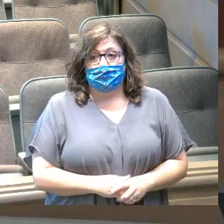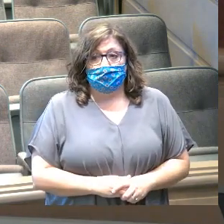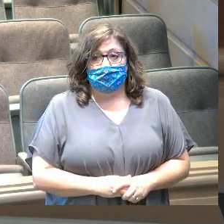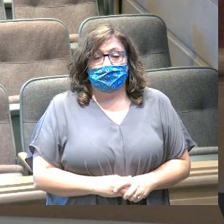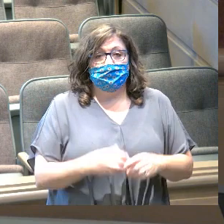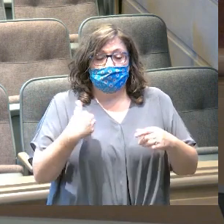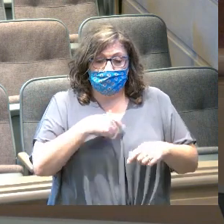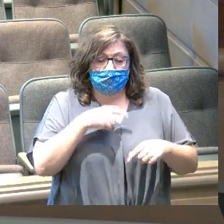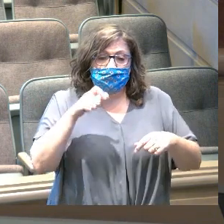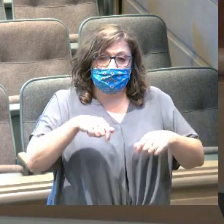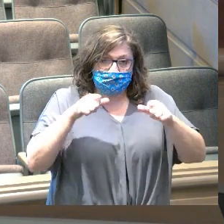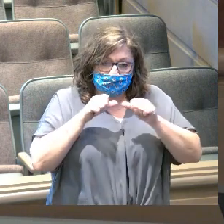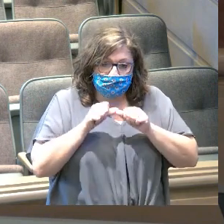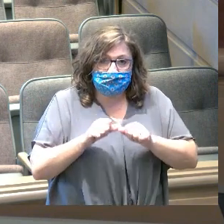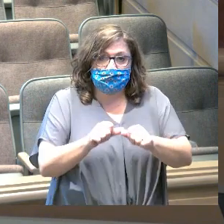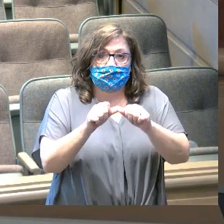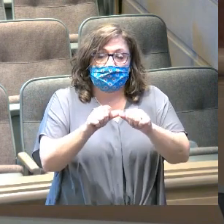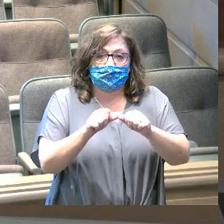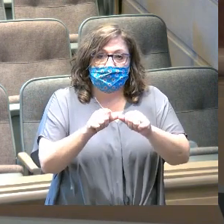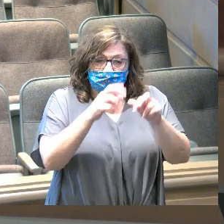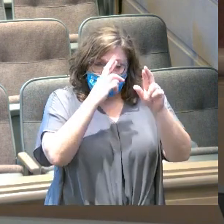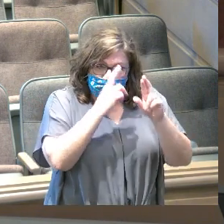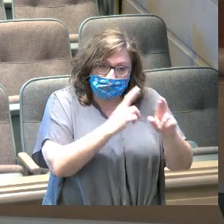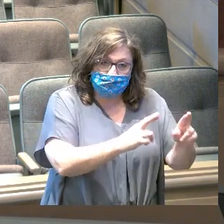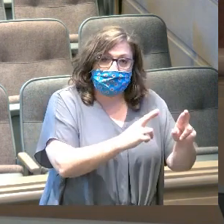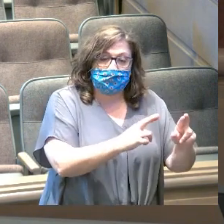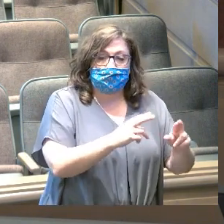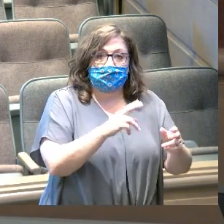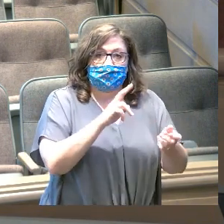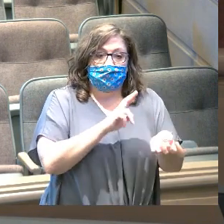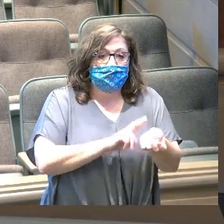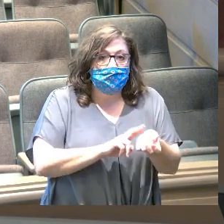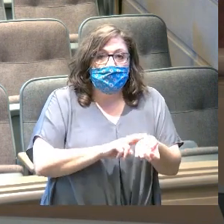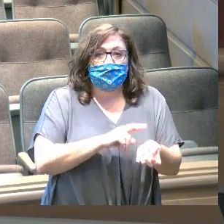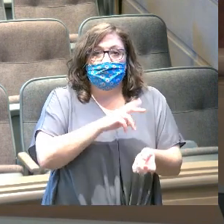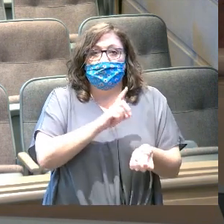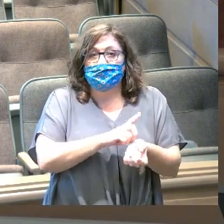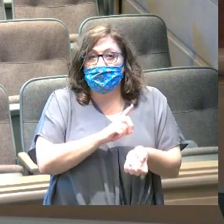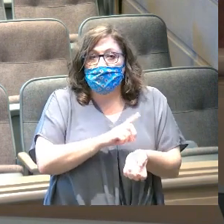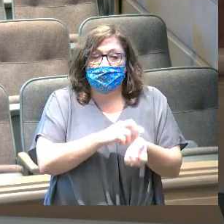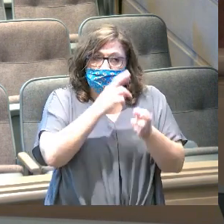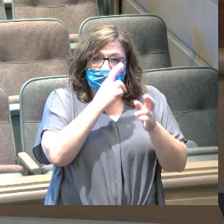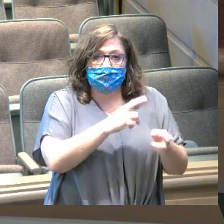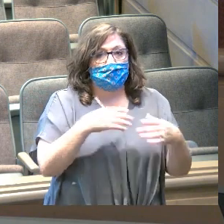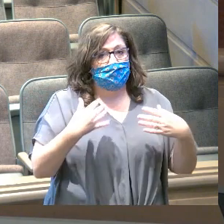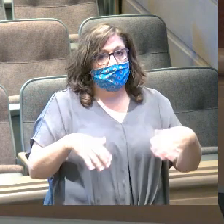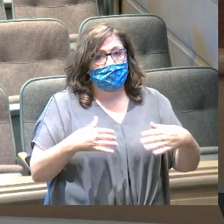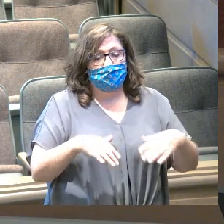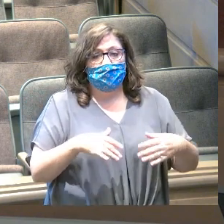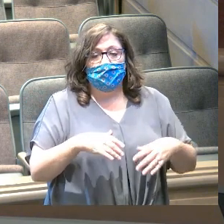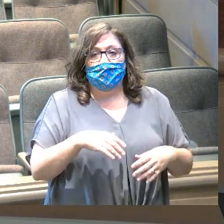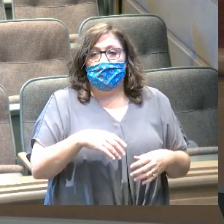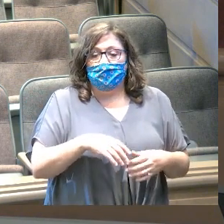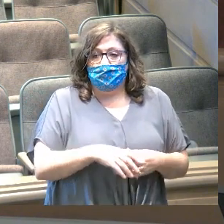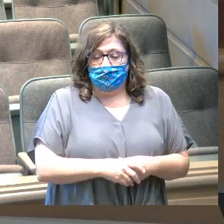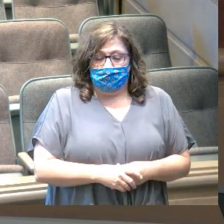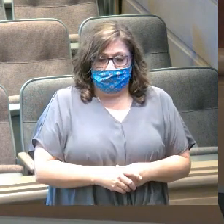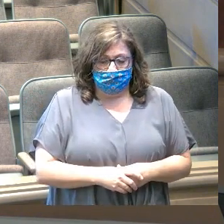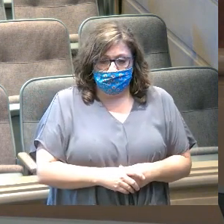let's continue to hold these healthcare professionals in high regard. There is a term,